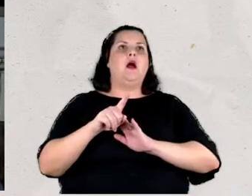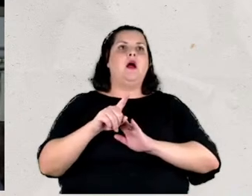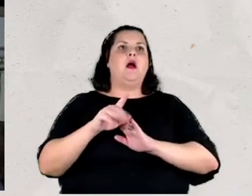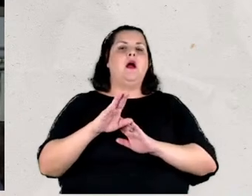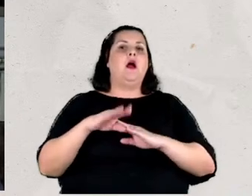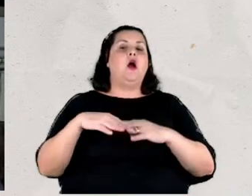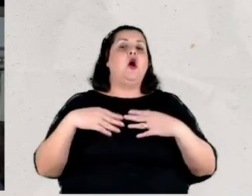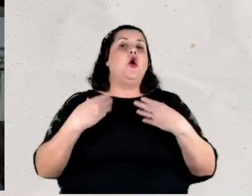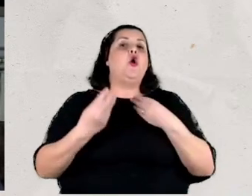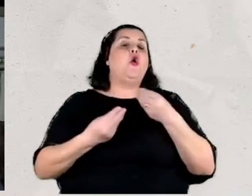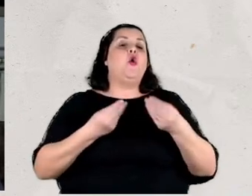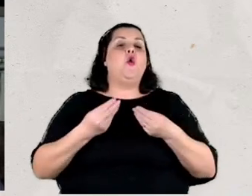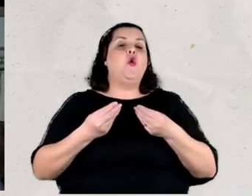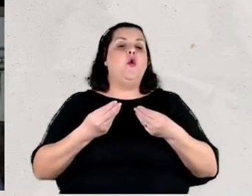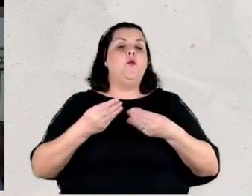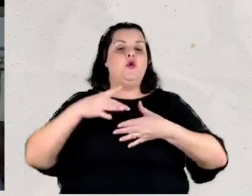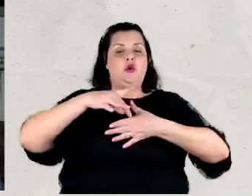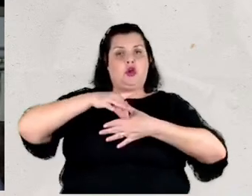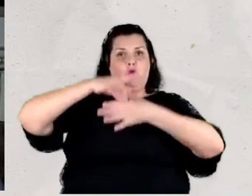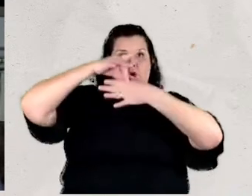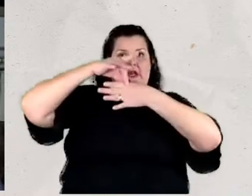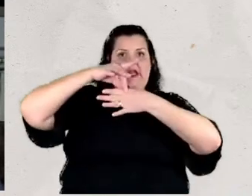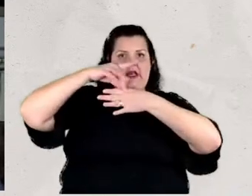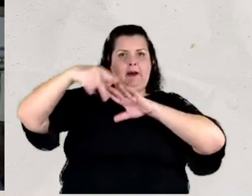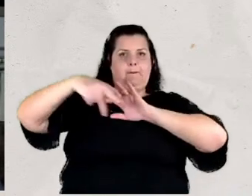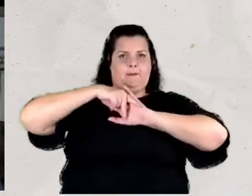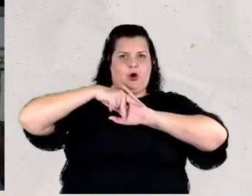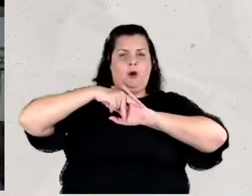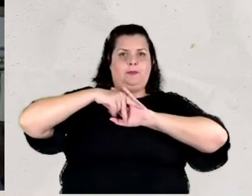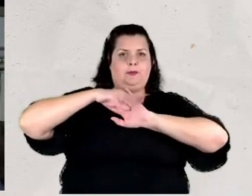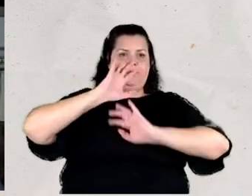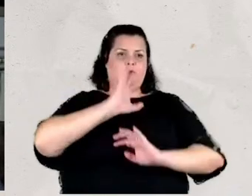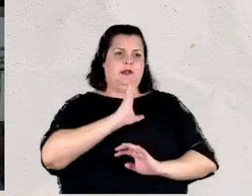to this new situation that is building?